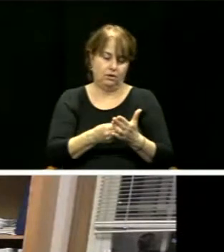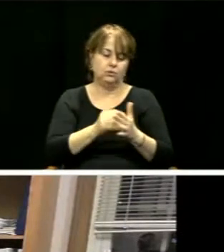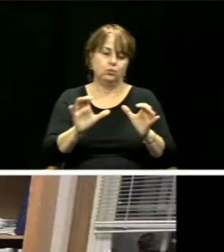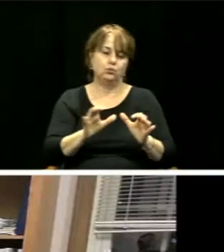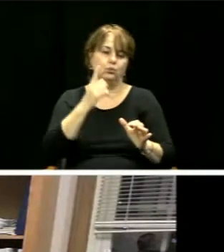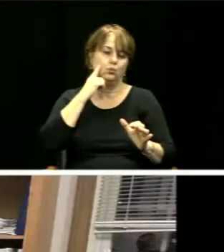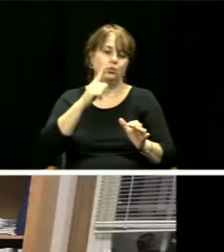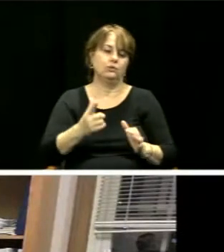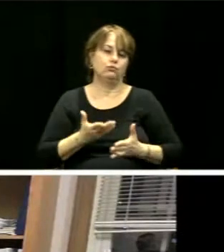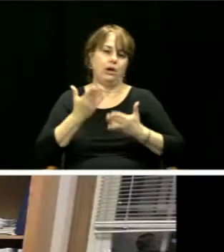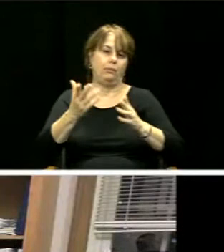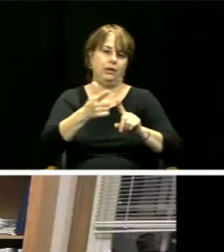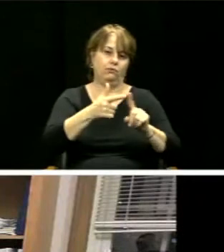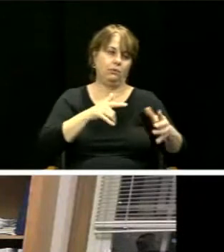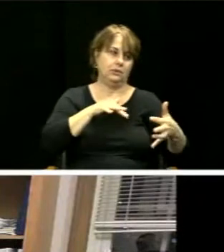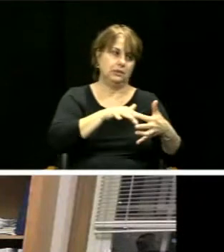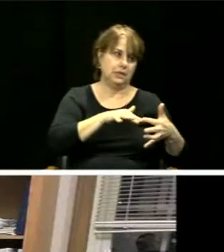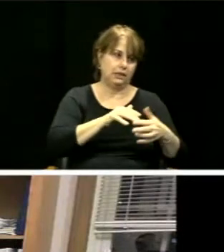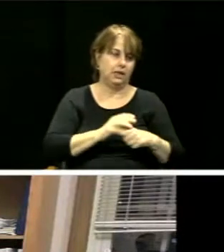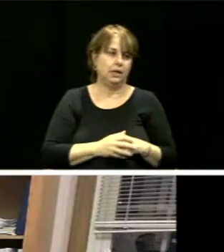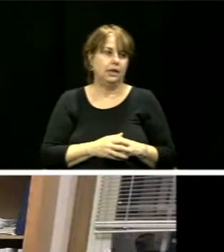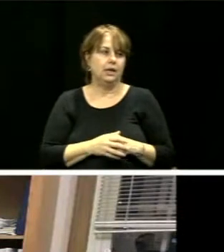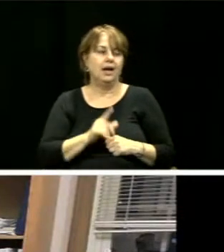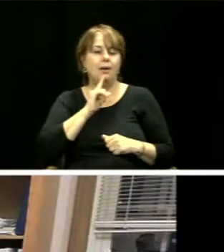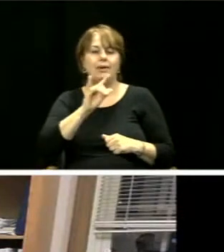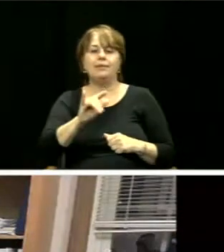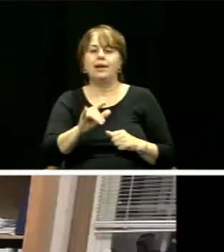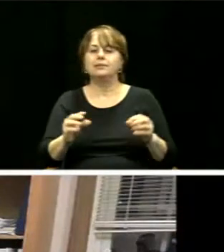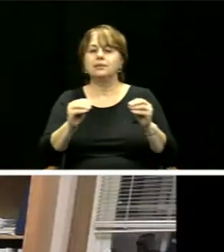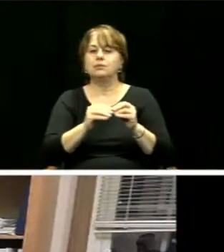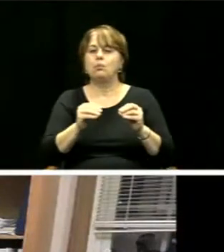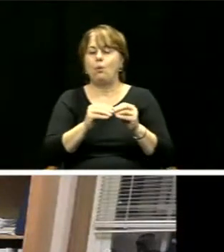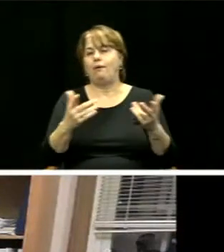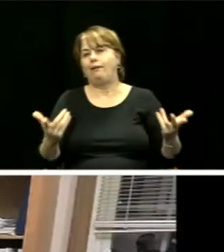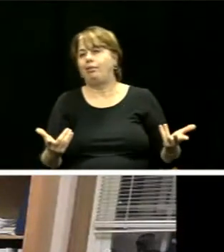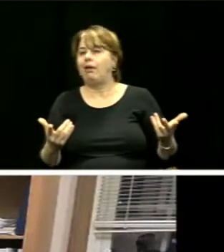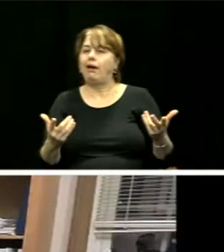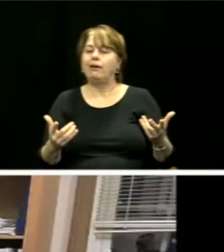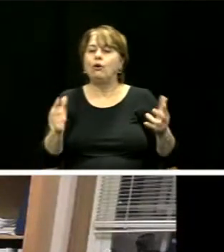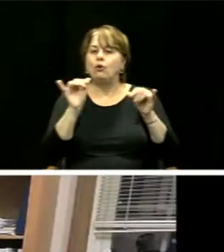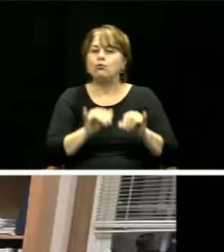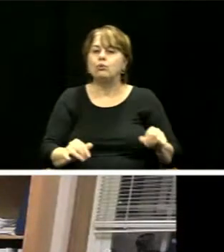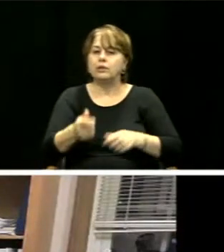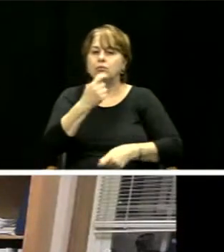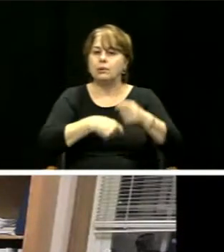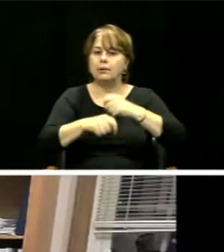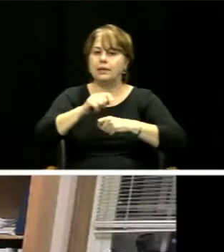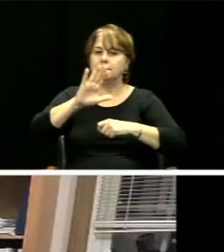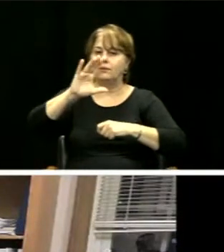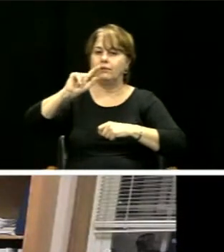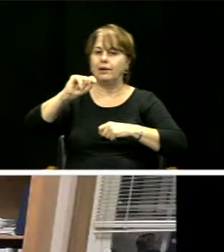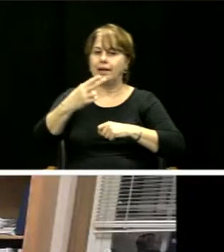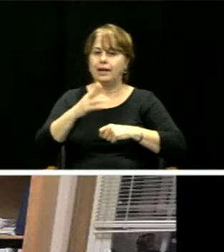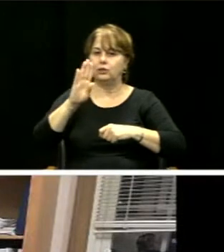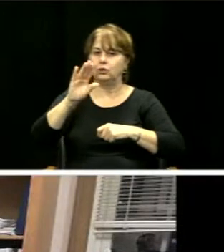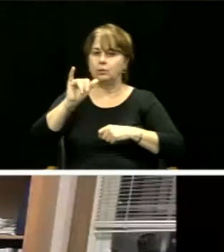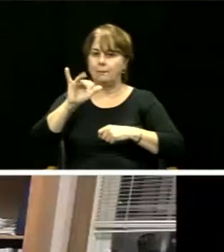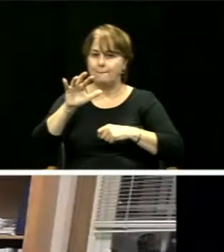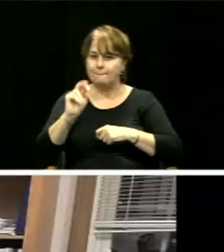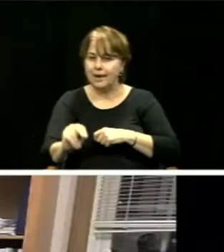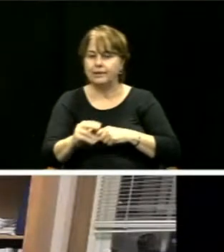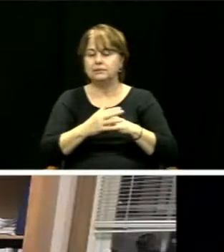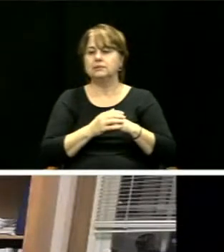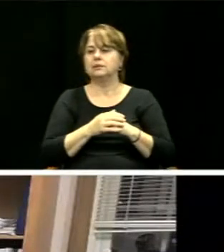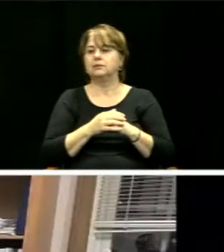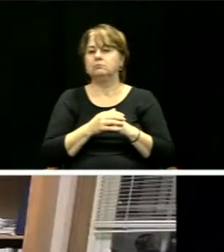these studies. So that's more just the routine replacement of catch basins for our paving program, doing video assessments in advance of